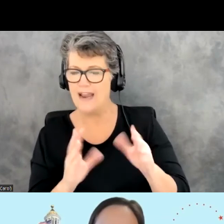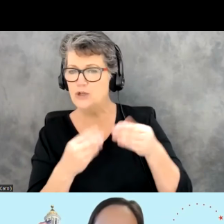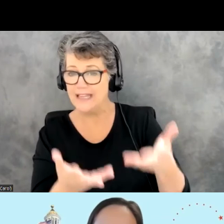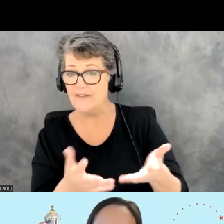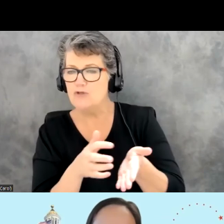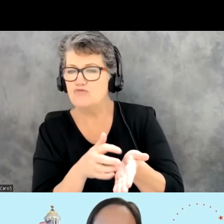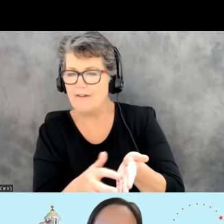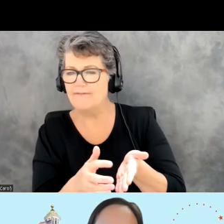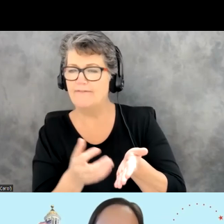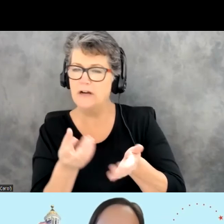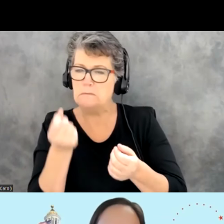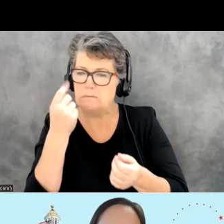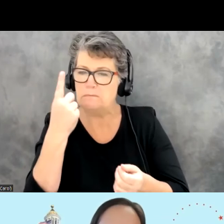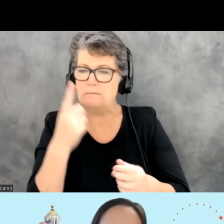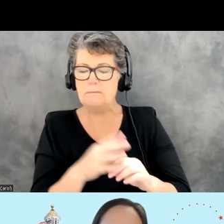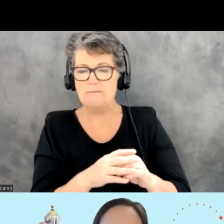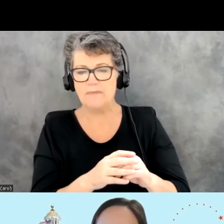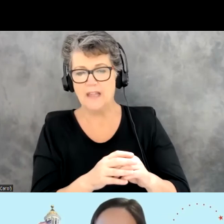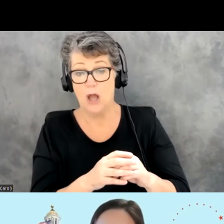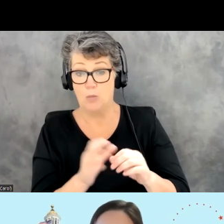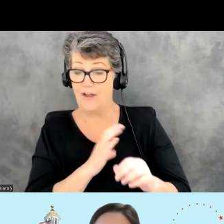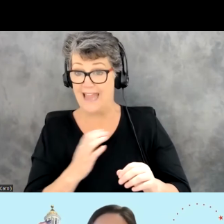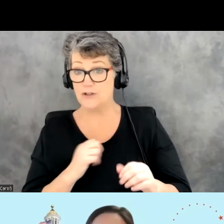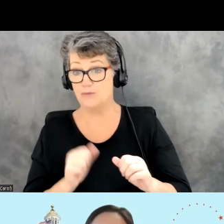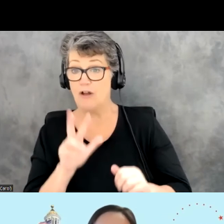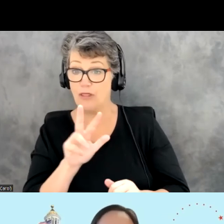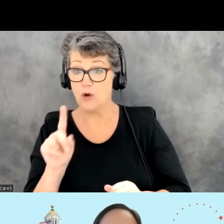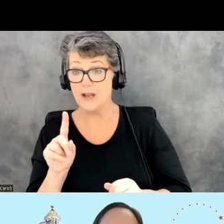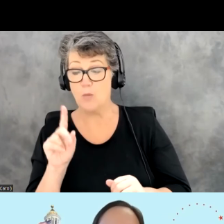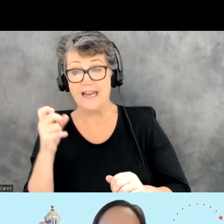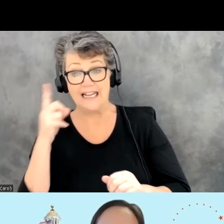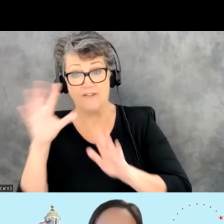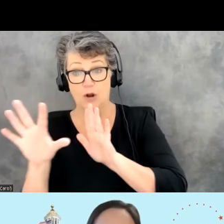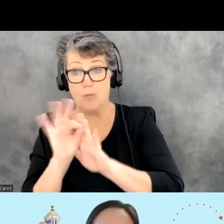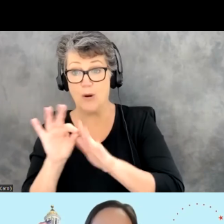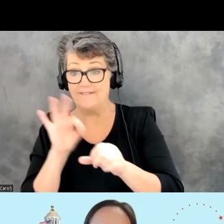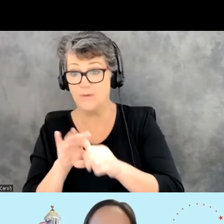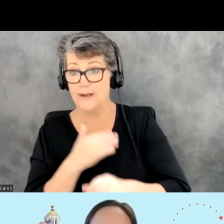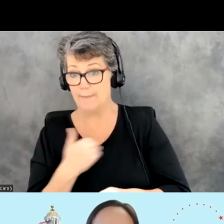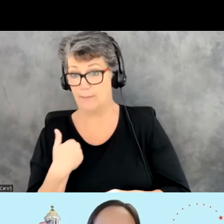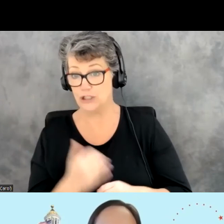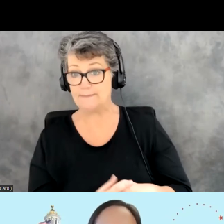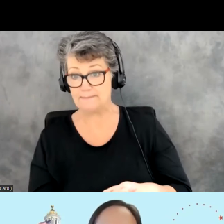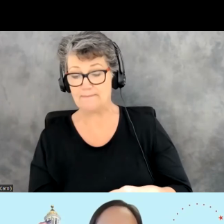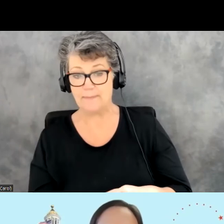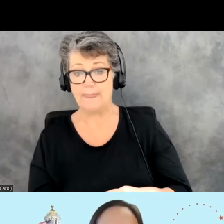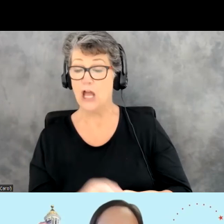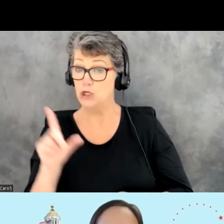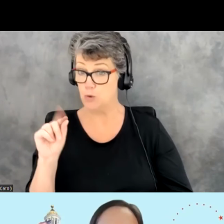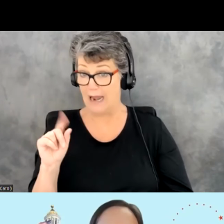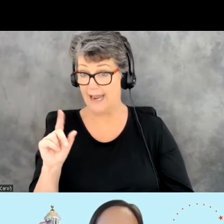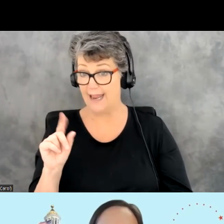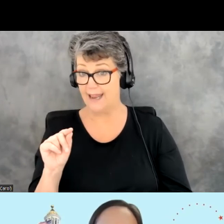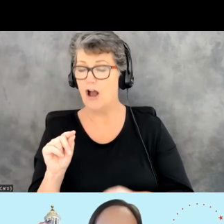rough understanding of, with our council, we have 31 governor-appointed voting members on the State Council. 20 of those